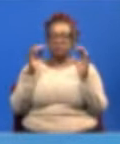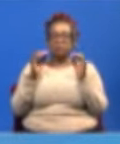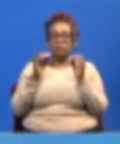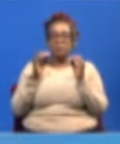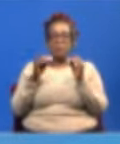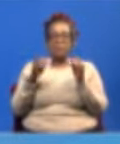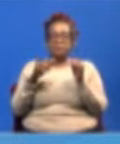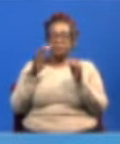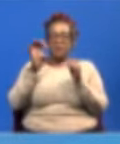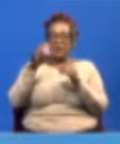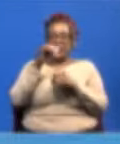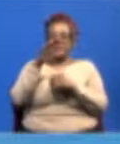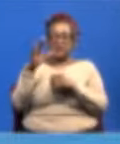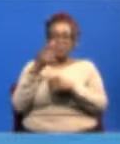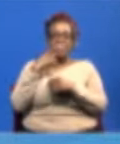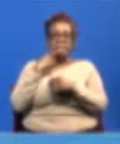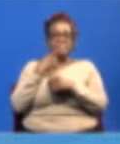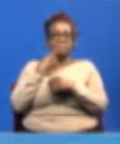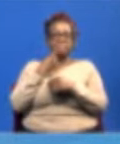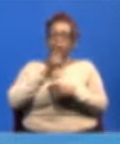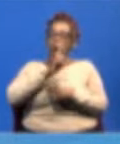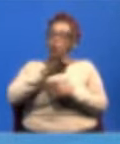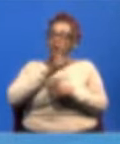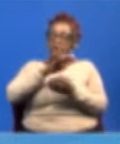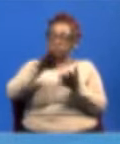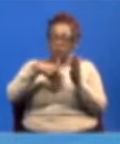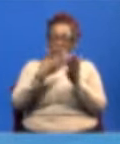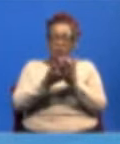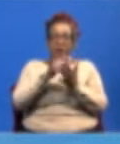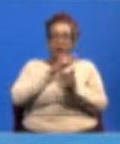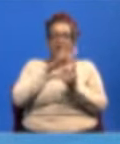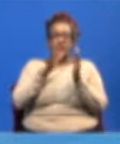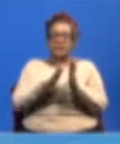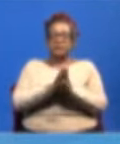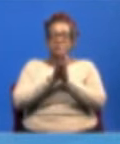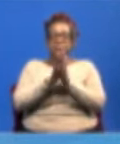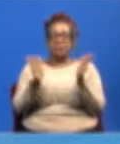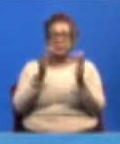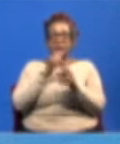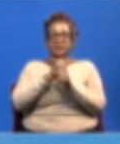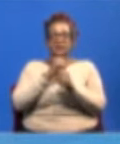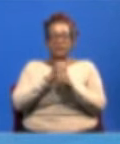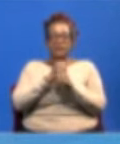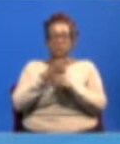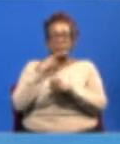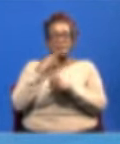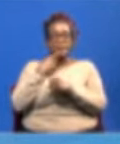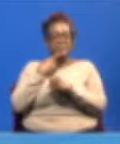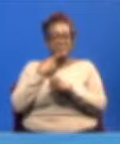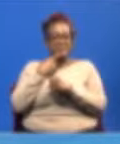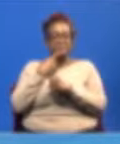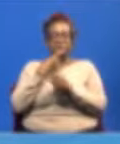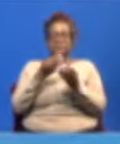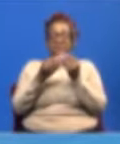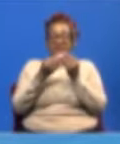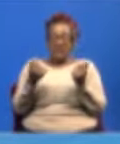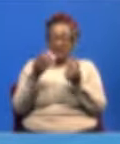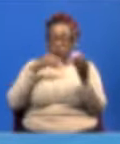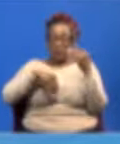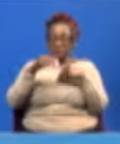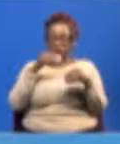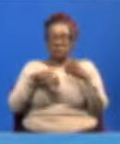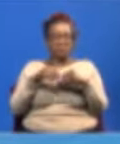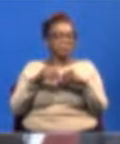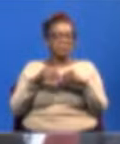Agency, on its part, has issued a warning to all governors and public servants that they will not be spared in the fight against theft of public